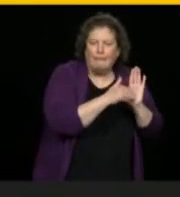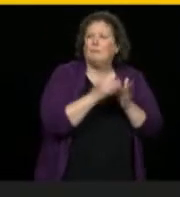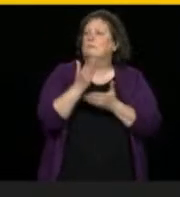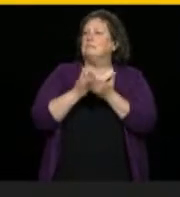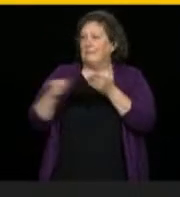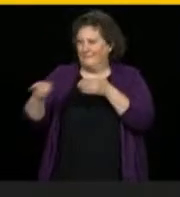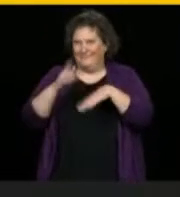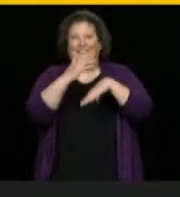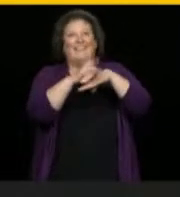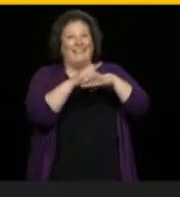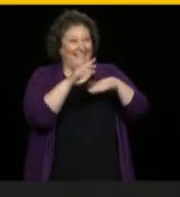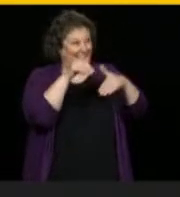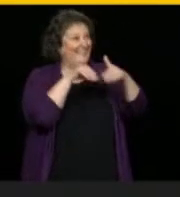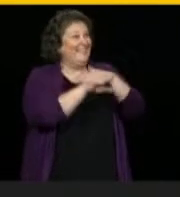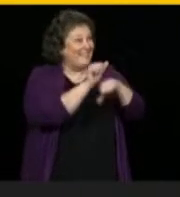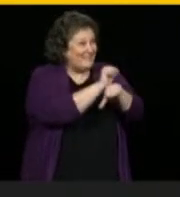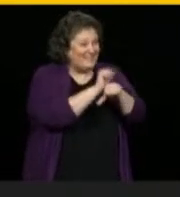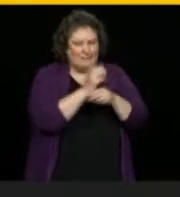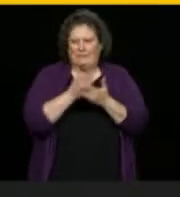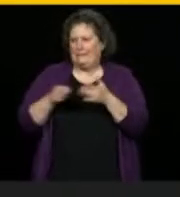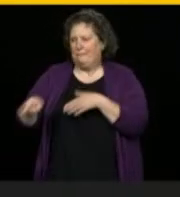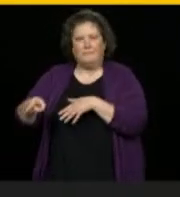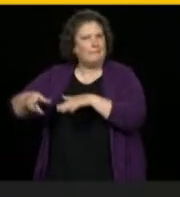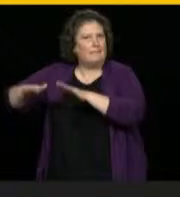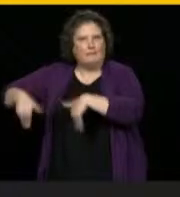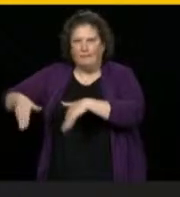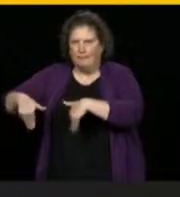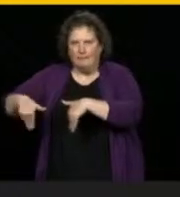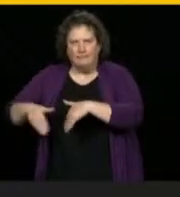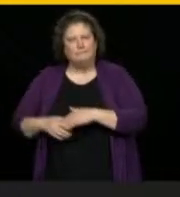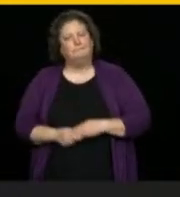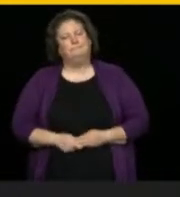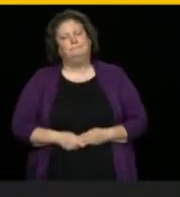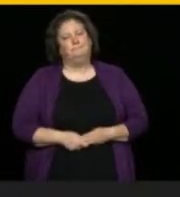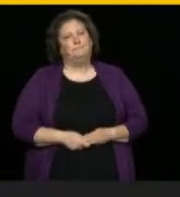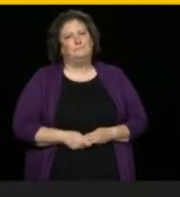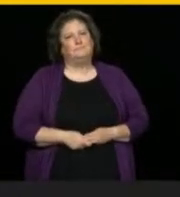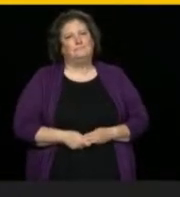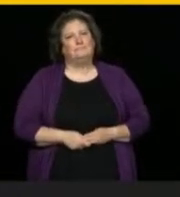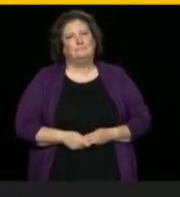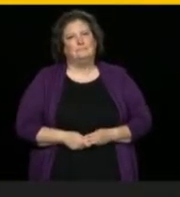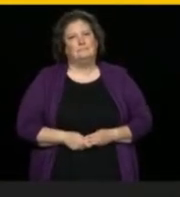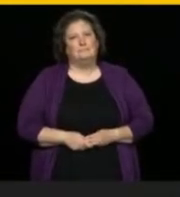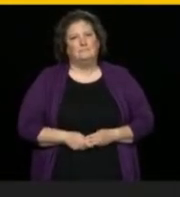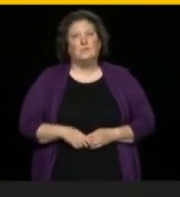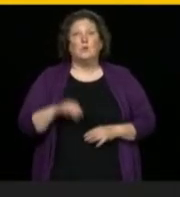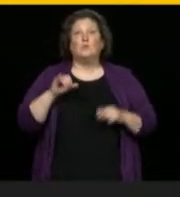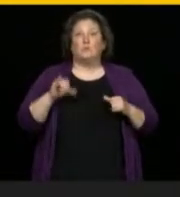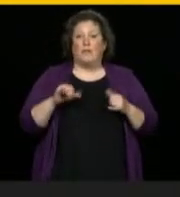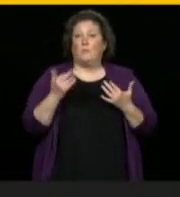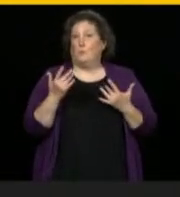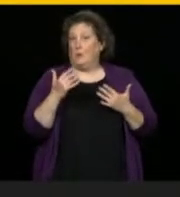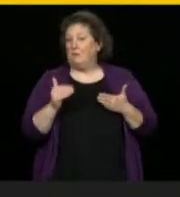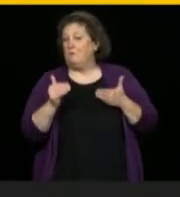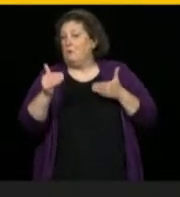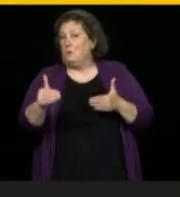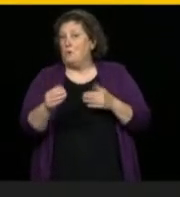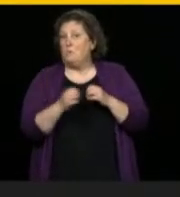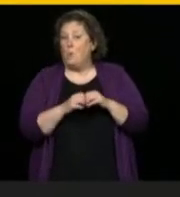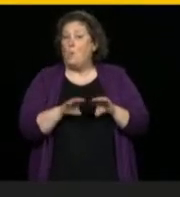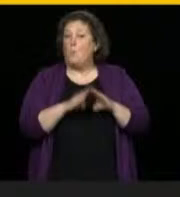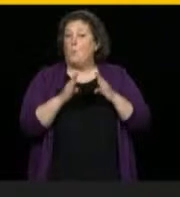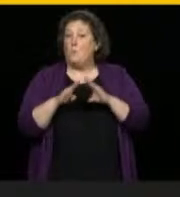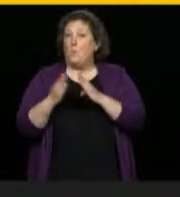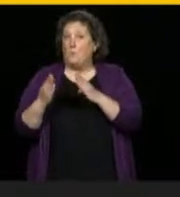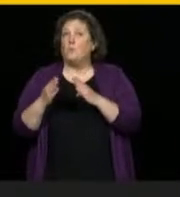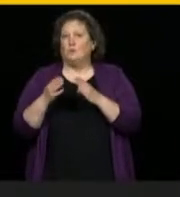away. But as we move through into this recovery phase, Canadians can count on us to always be in